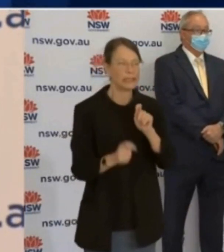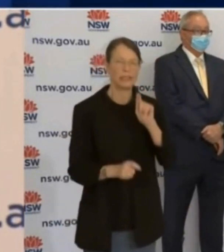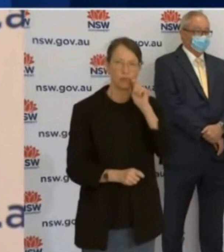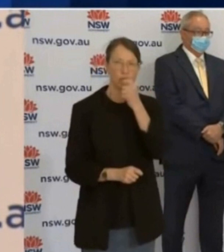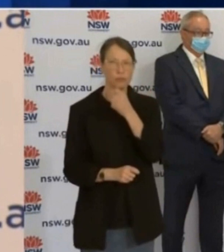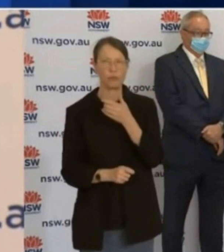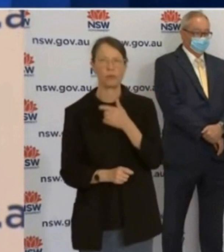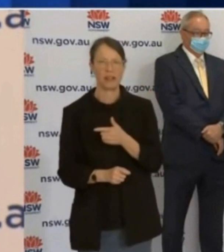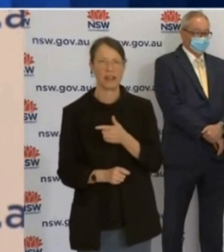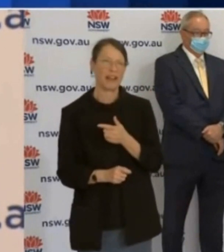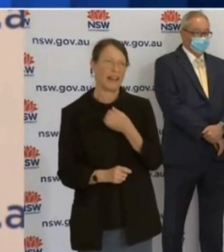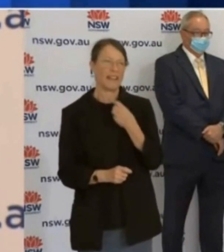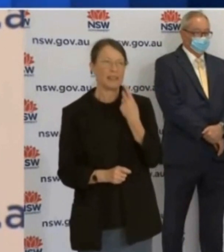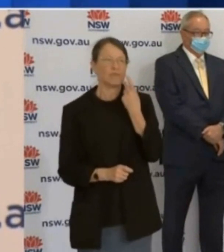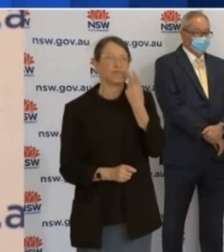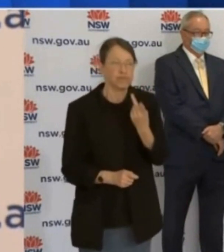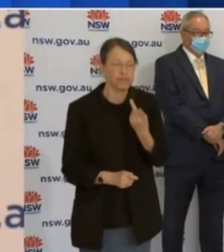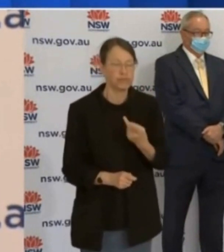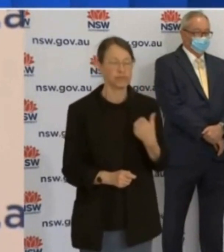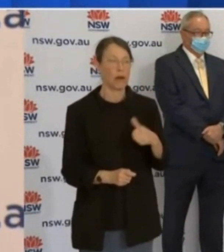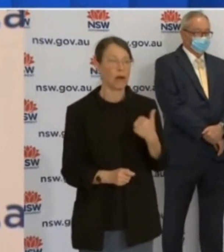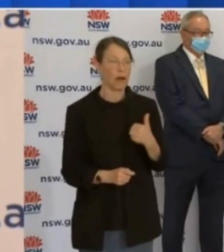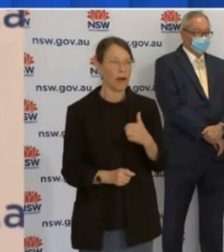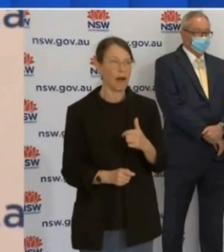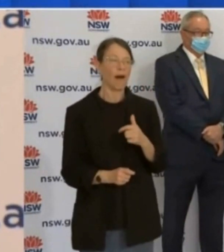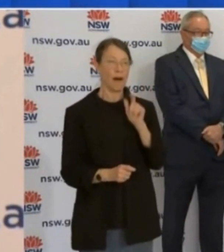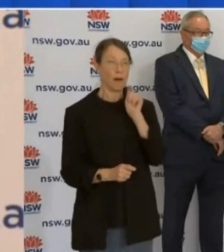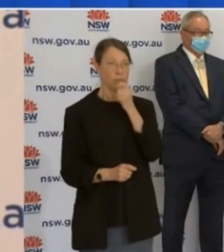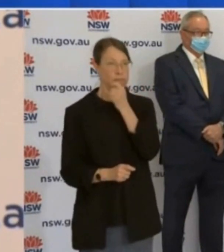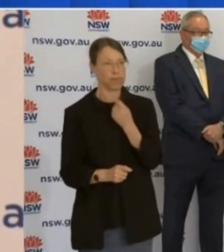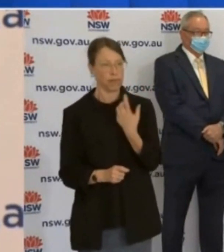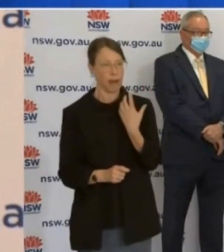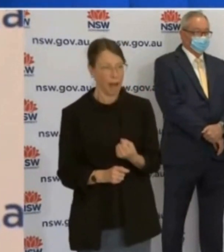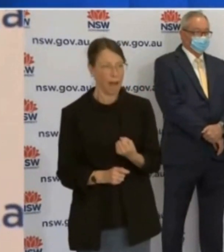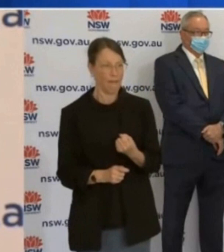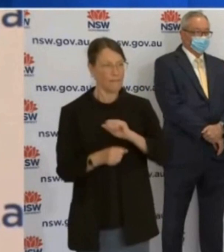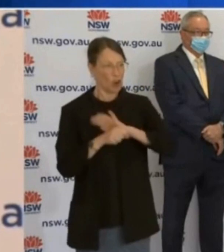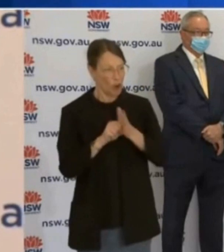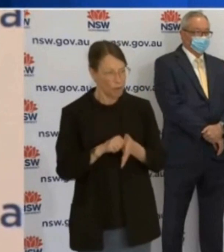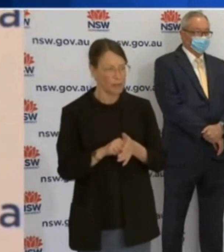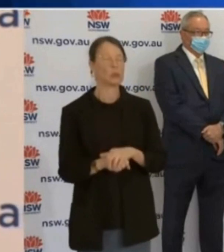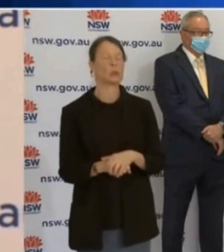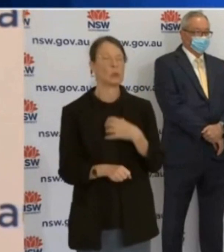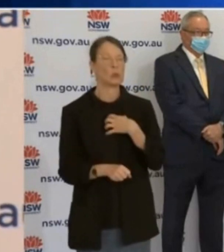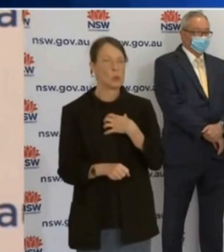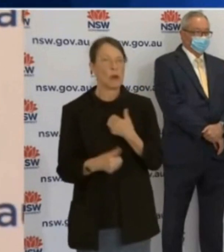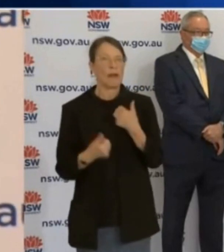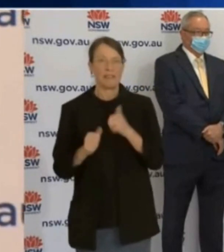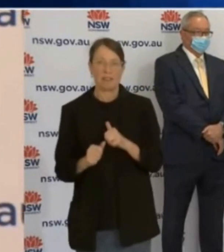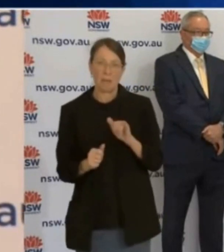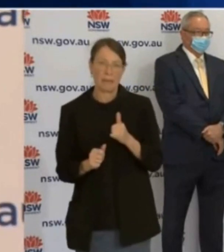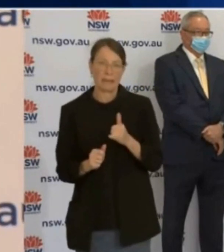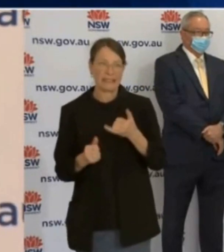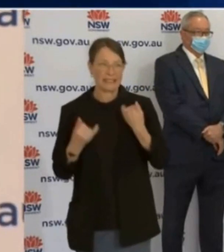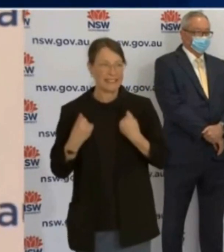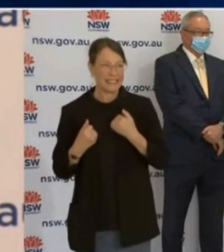was because we knew that that gentleman was infectious in the community for upwards of 8 days, as was